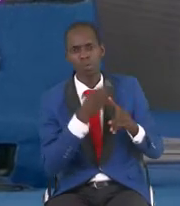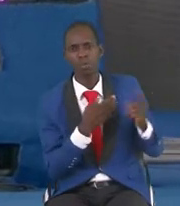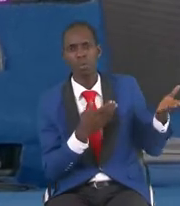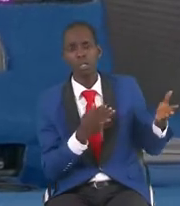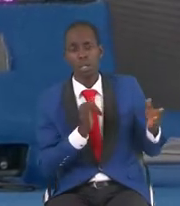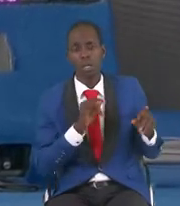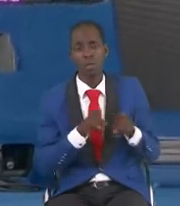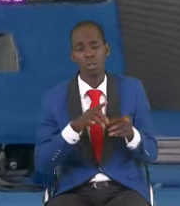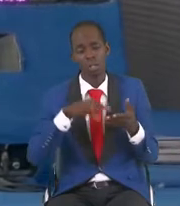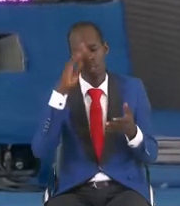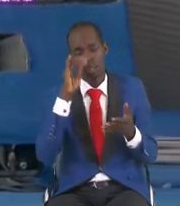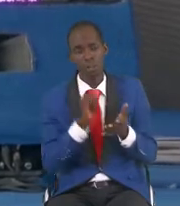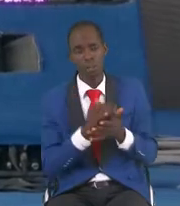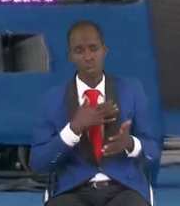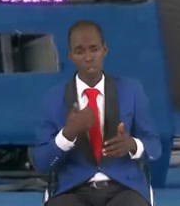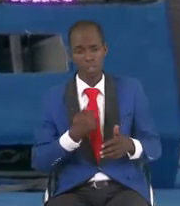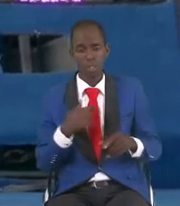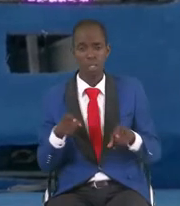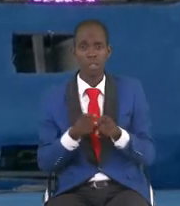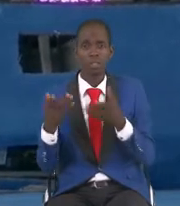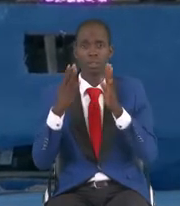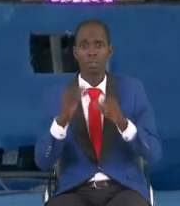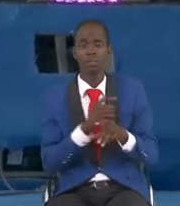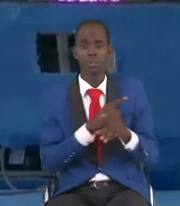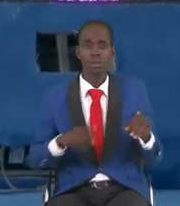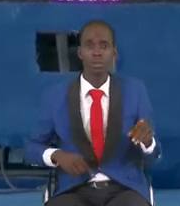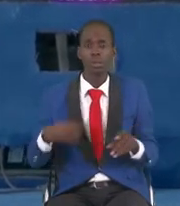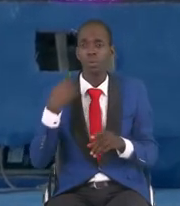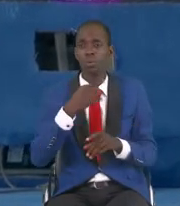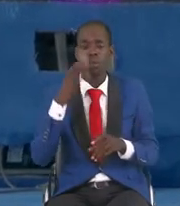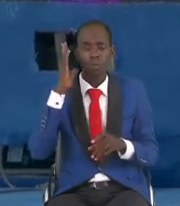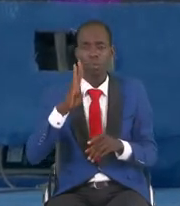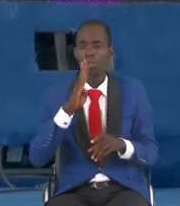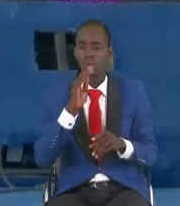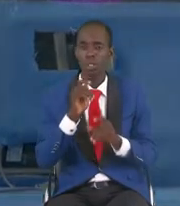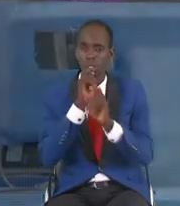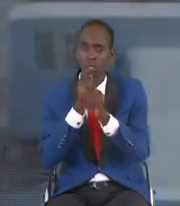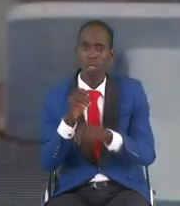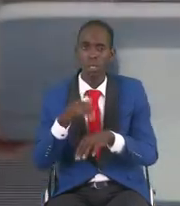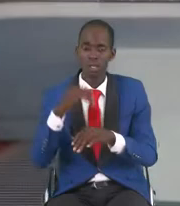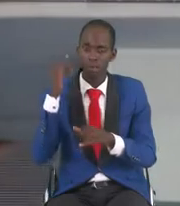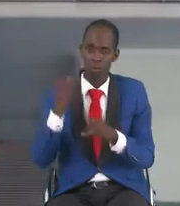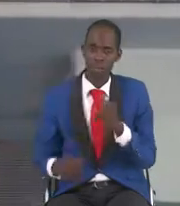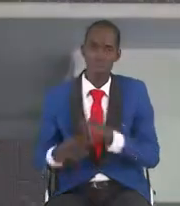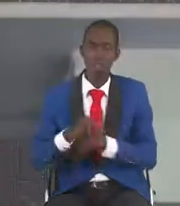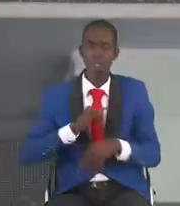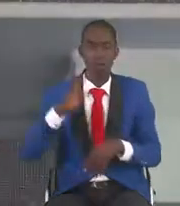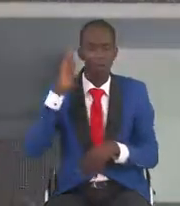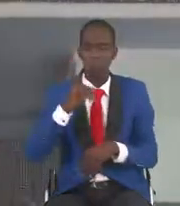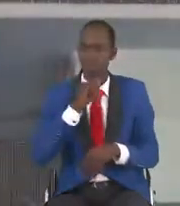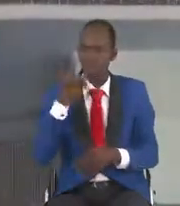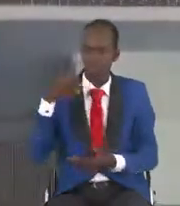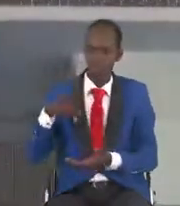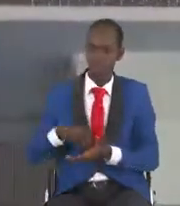of the Lord, who will be rewarded on the final day, I will not stay static. If they're going worse